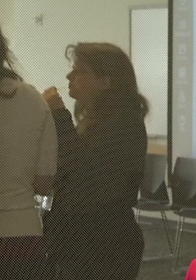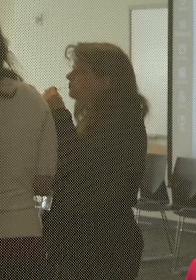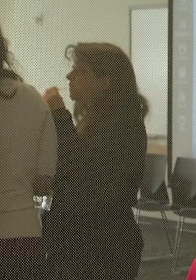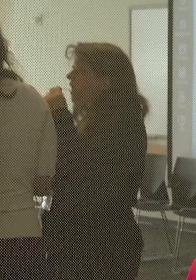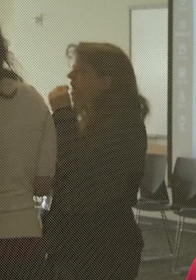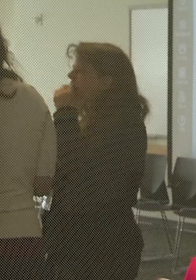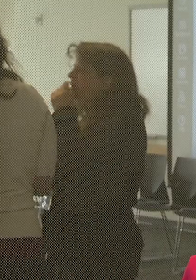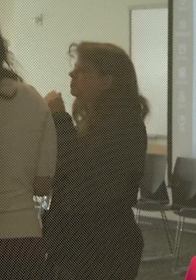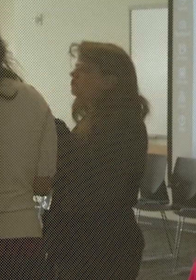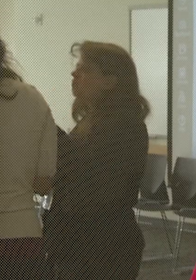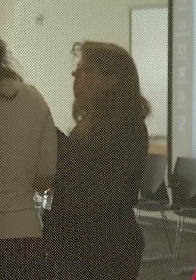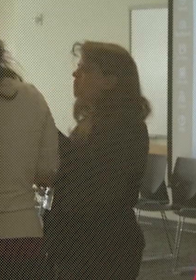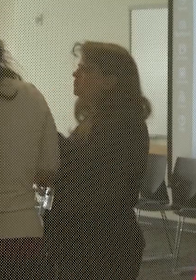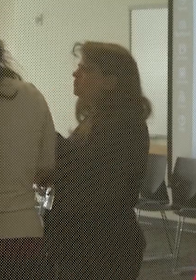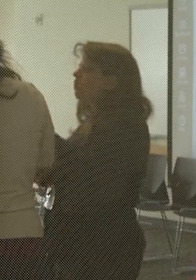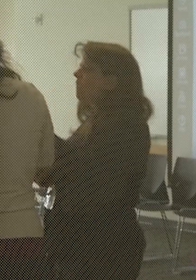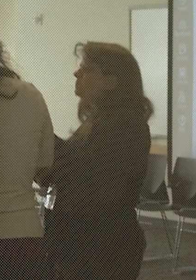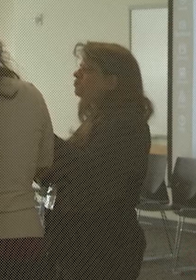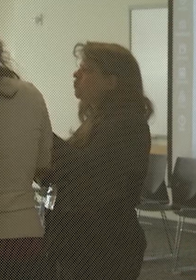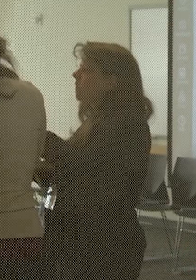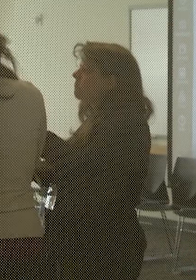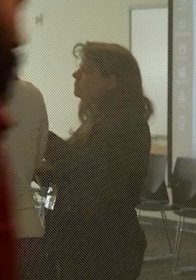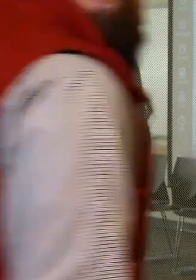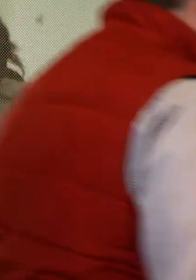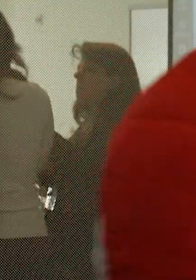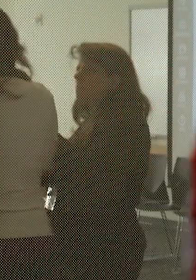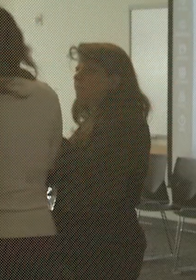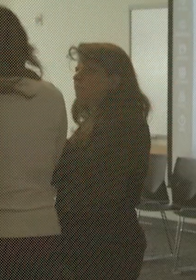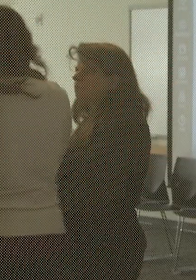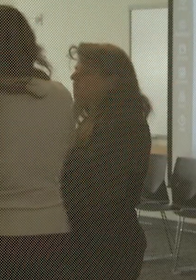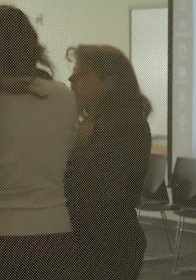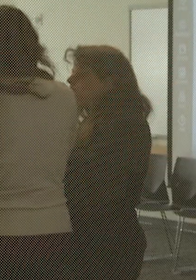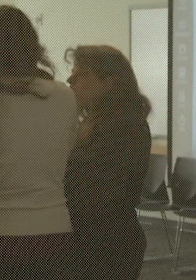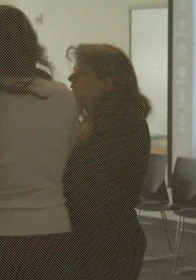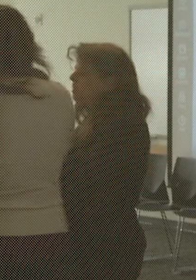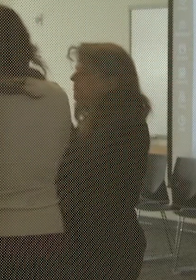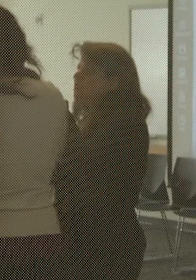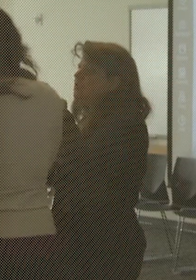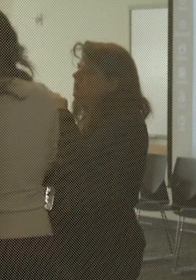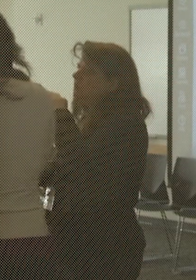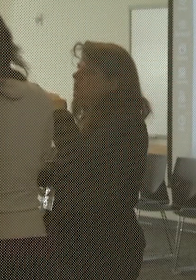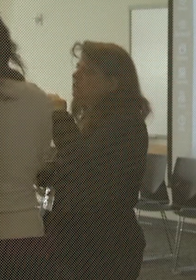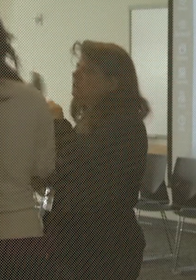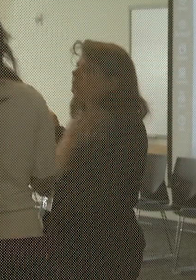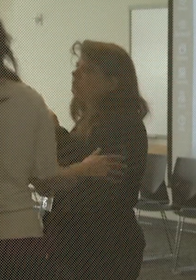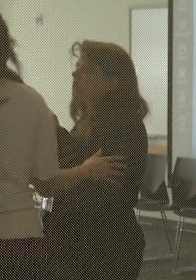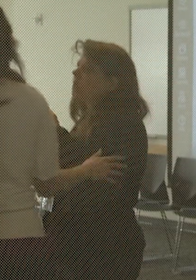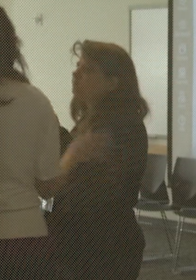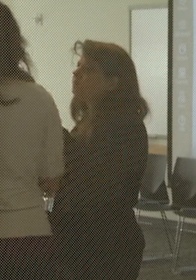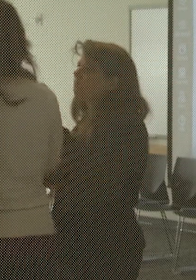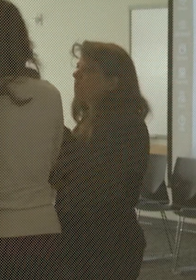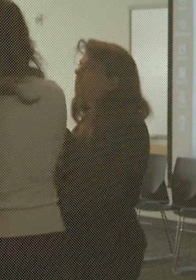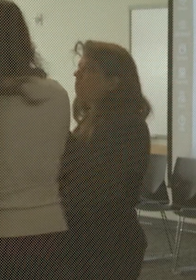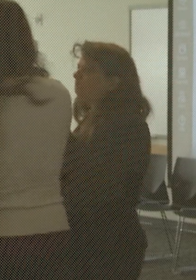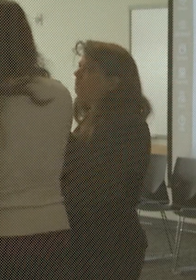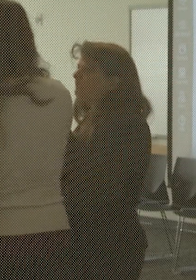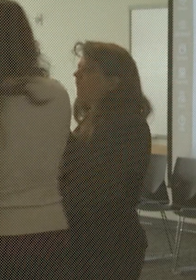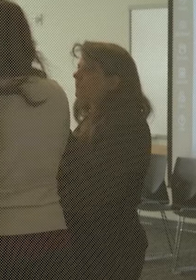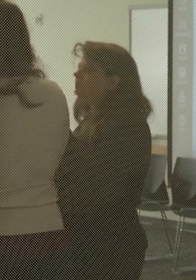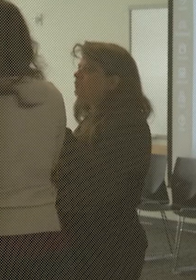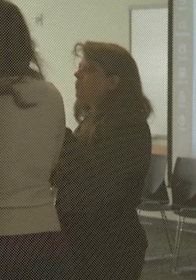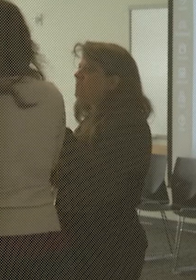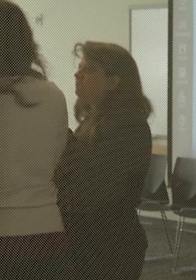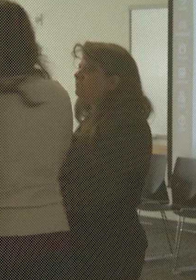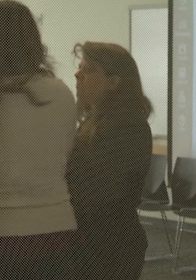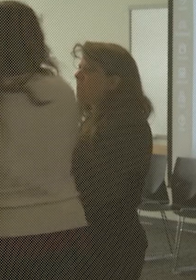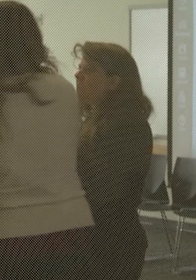the commitment that we have across campus that, you know, we're not alone in this endeavor, and that we all